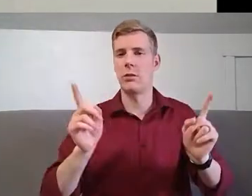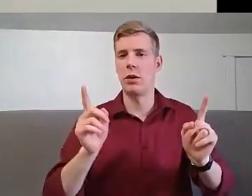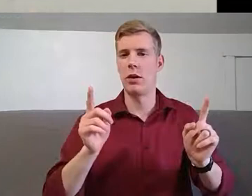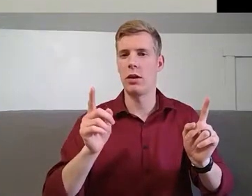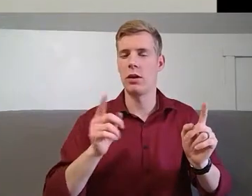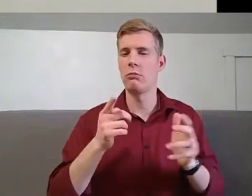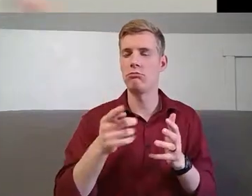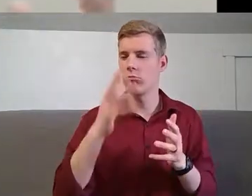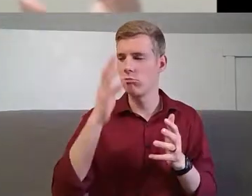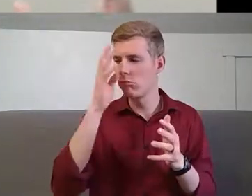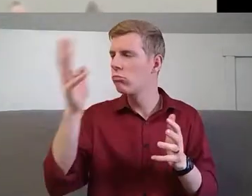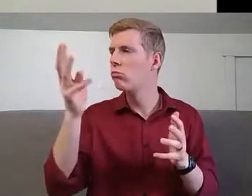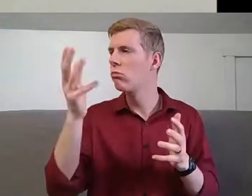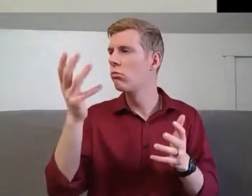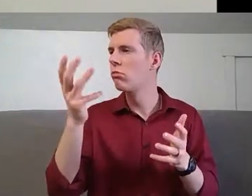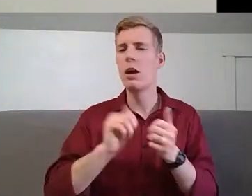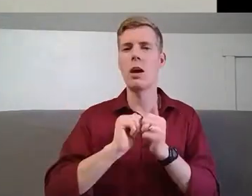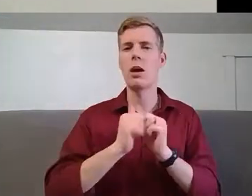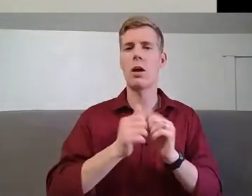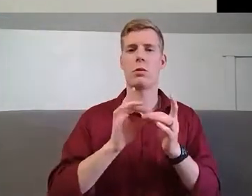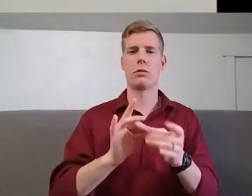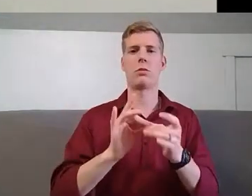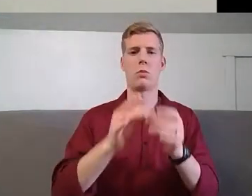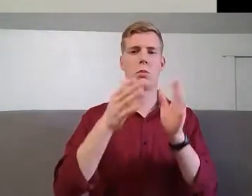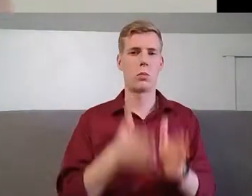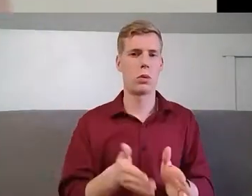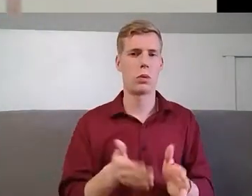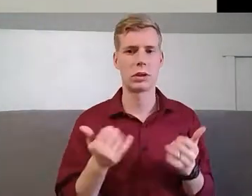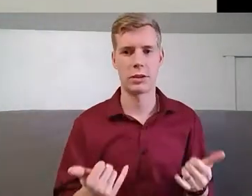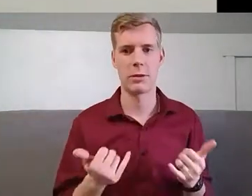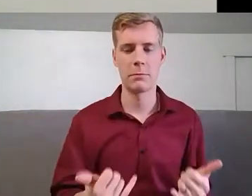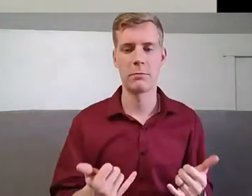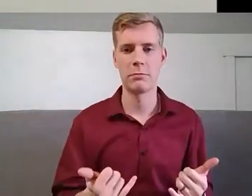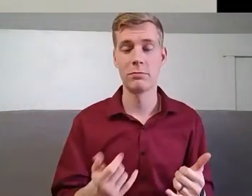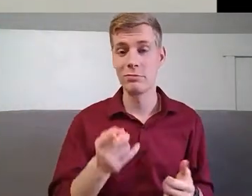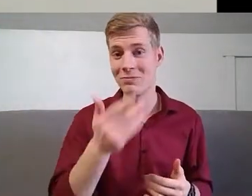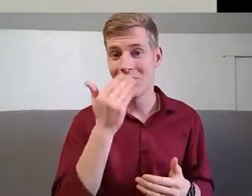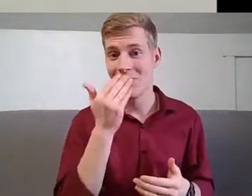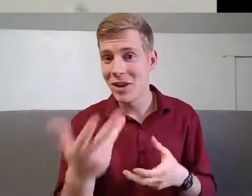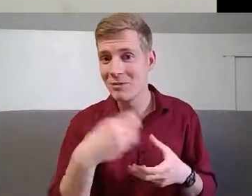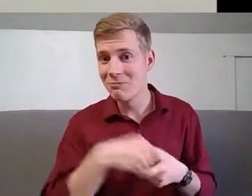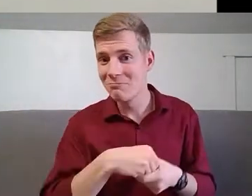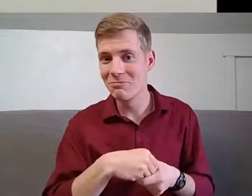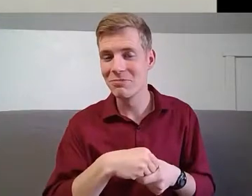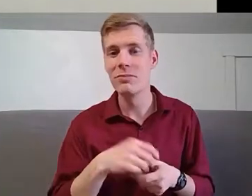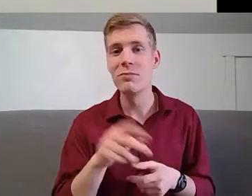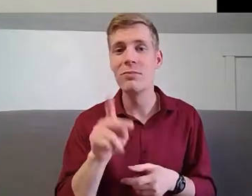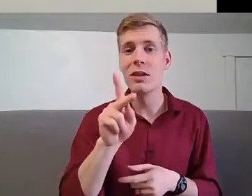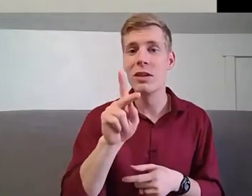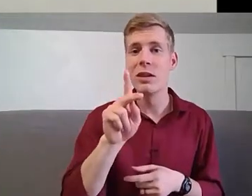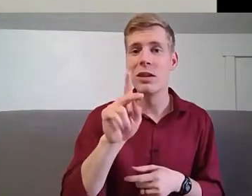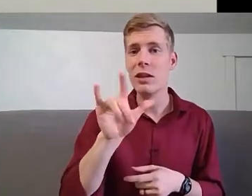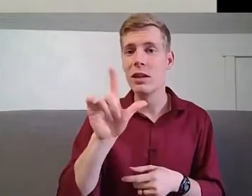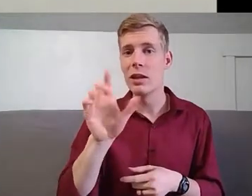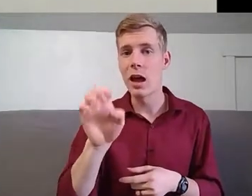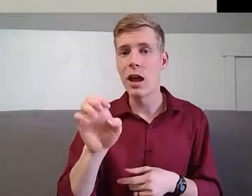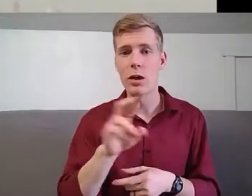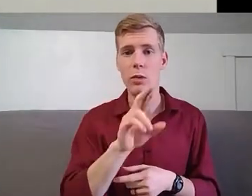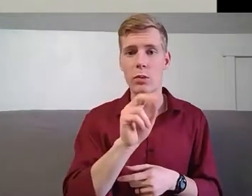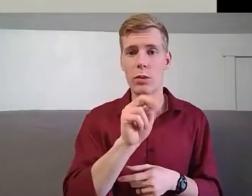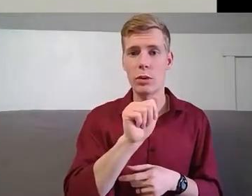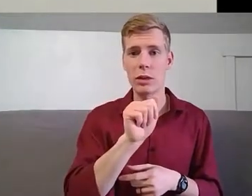new way to connect with somebody today. So thanks for coming. Kyle or Ronay, do you have any